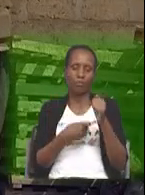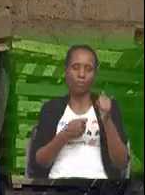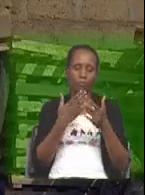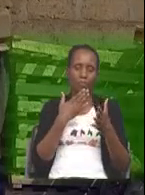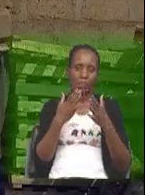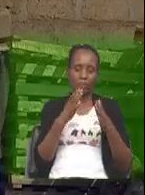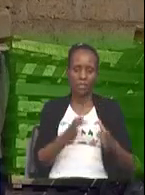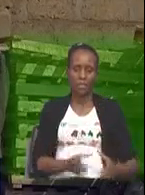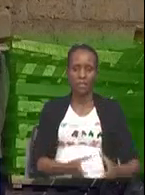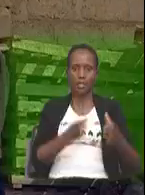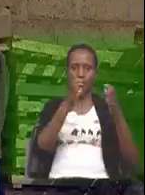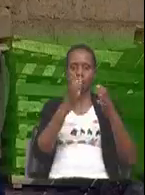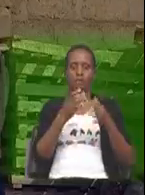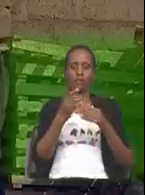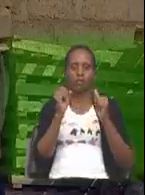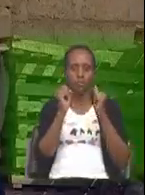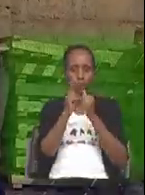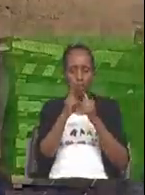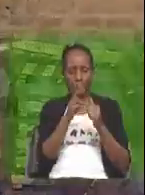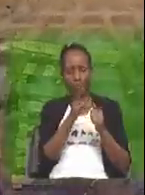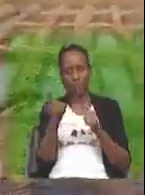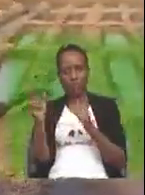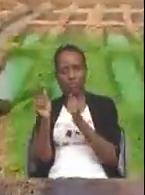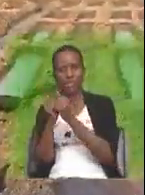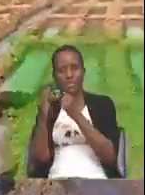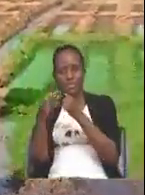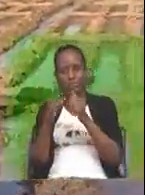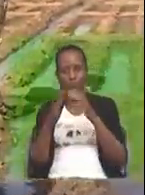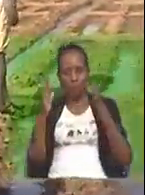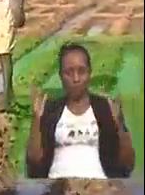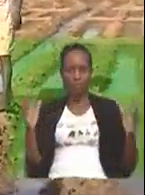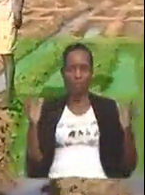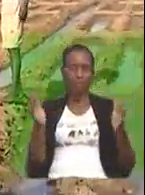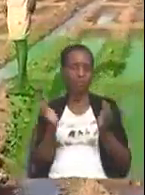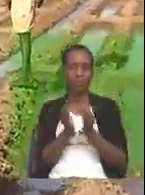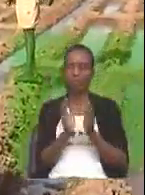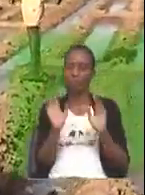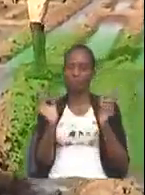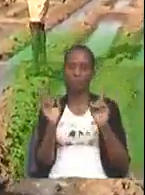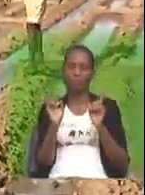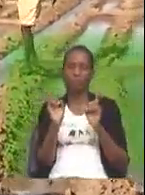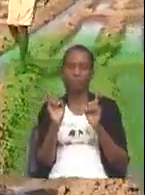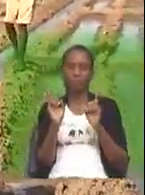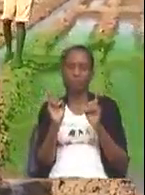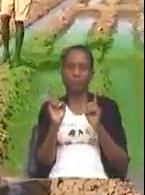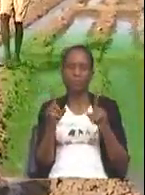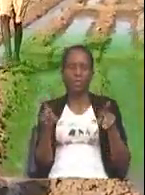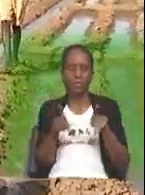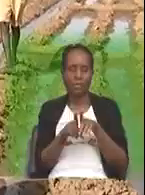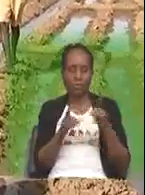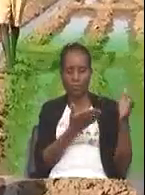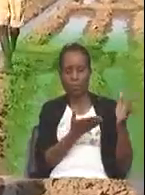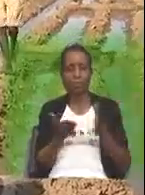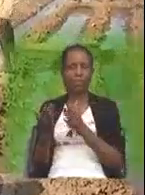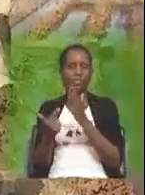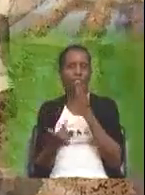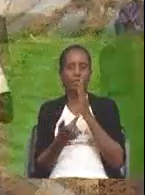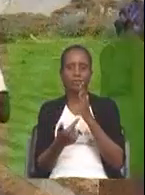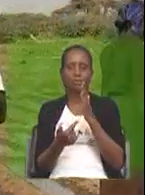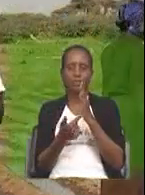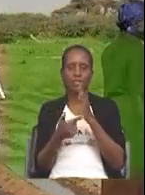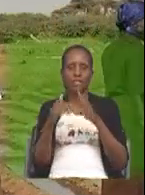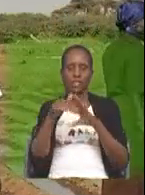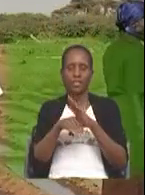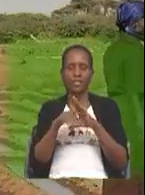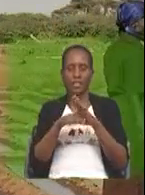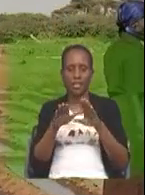kuanzia gunia 12 hadi 18 average, ile kubwa sio ile ndogo. We have come with the technologies here in